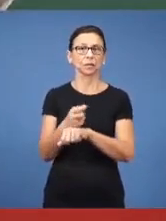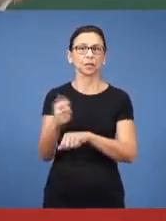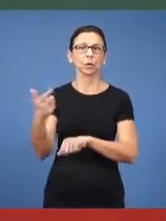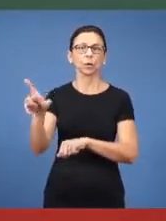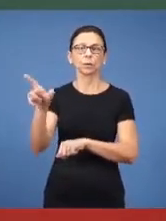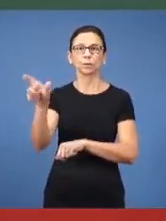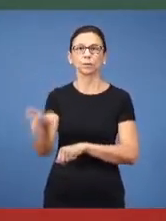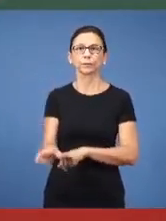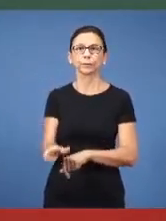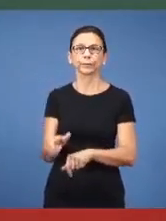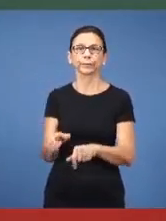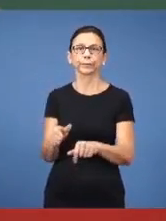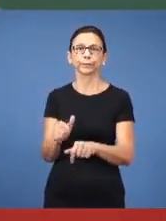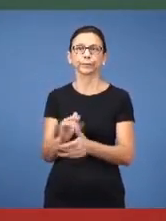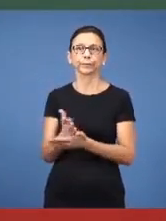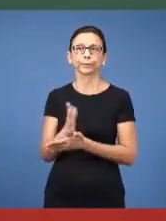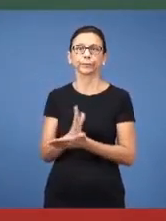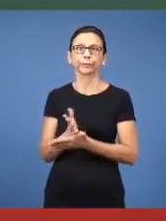somebody here.